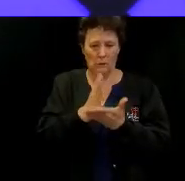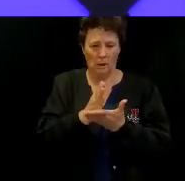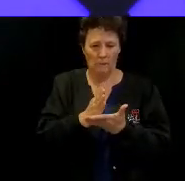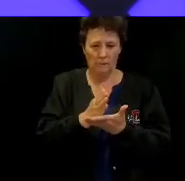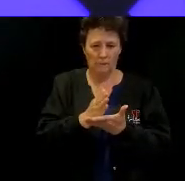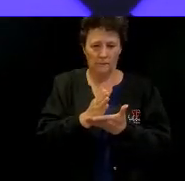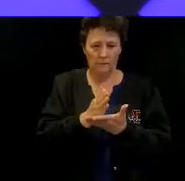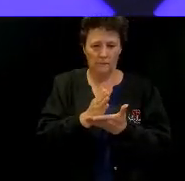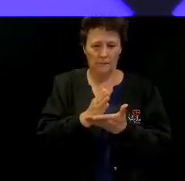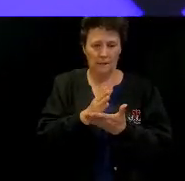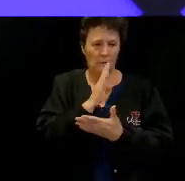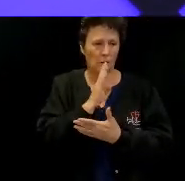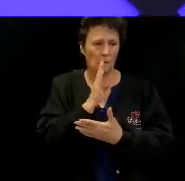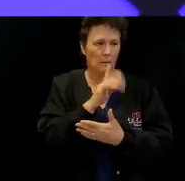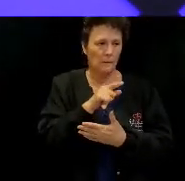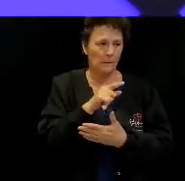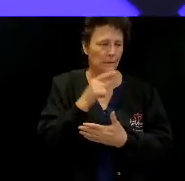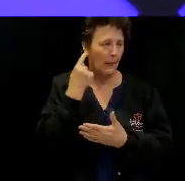It's the chatterbox.